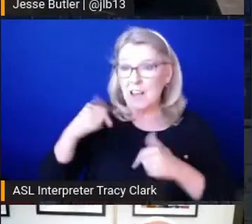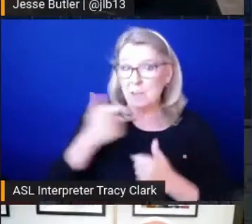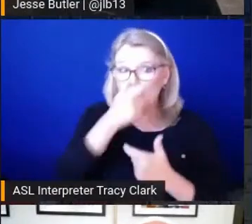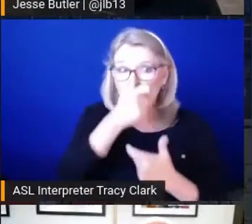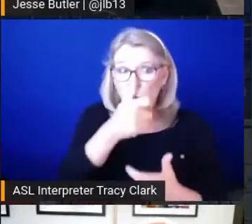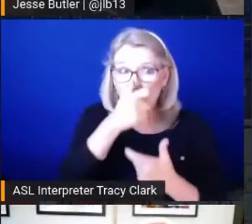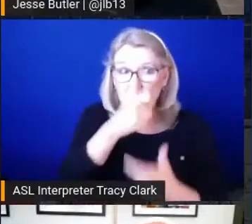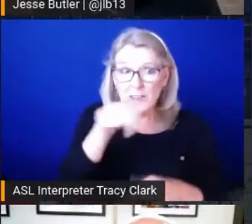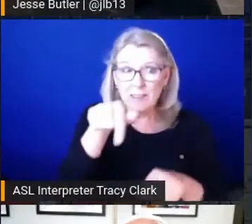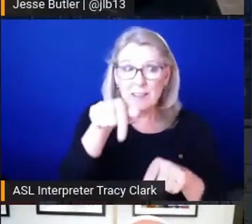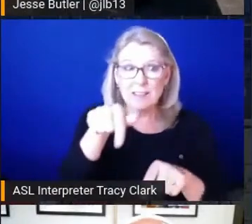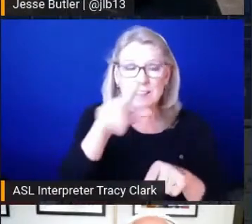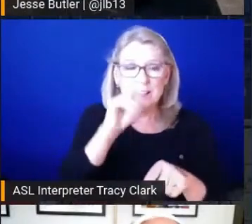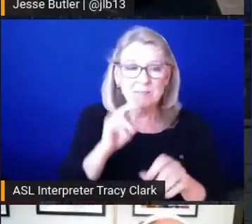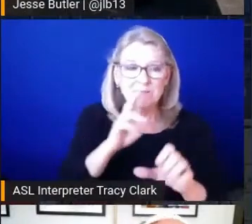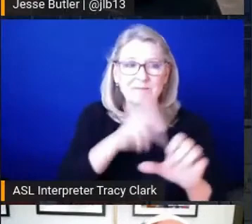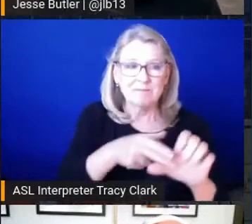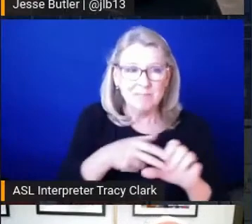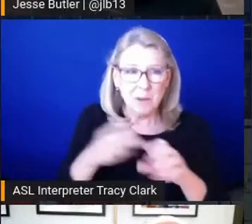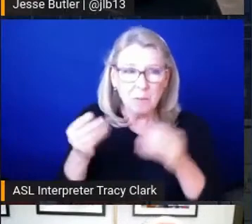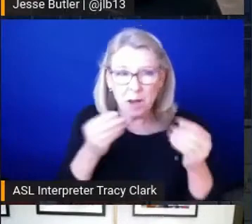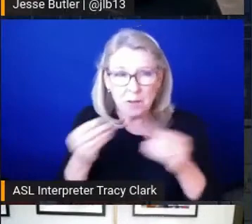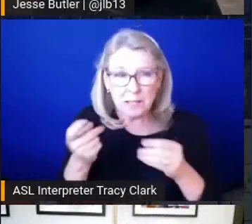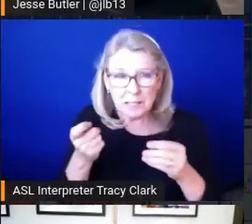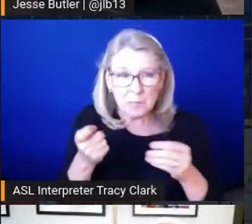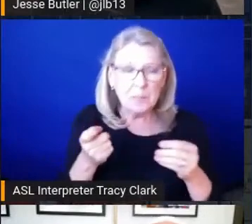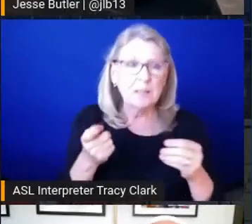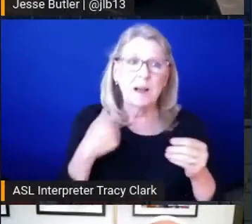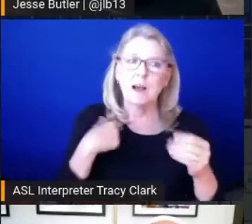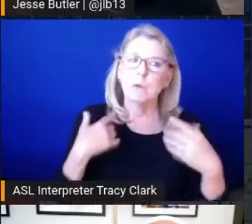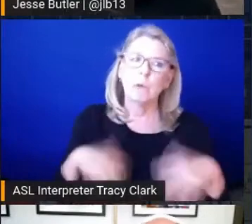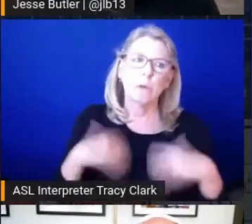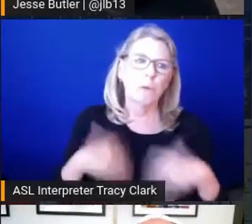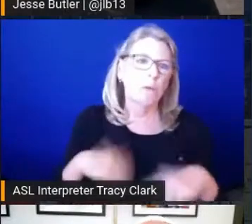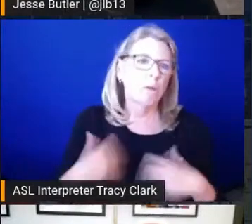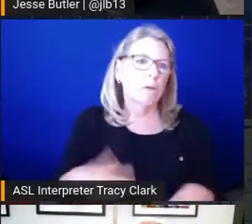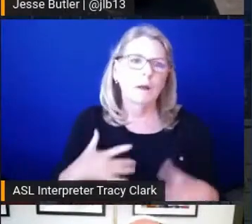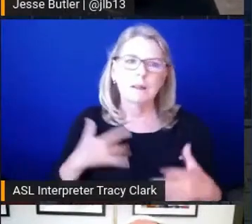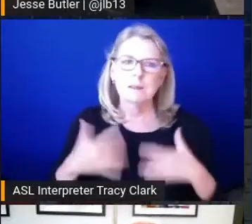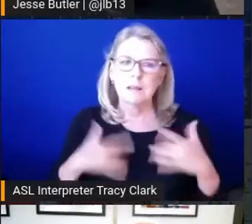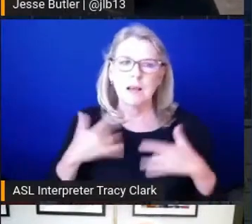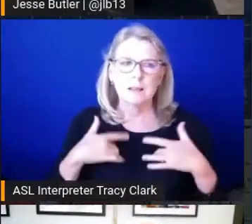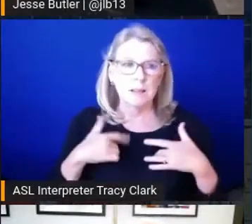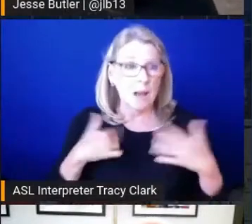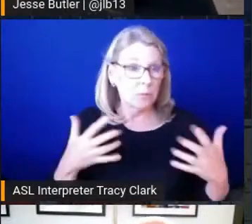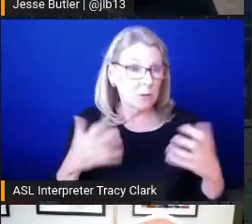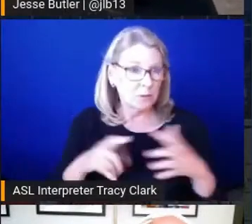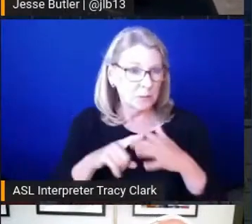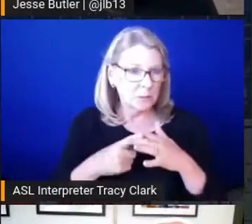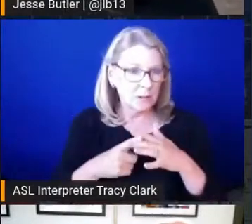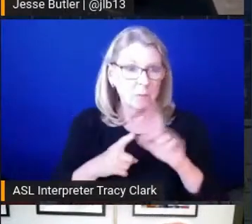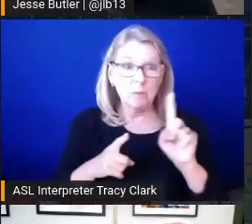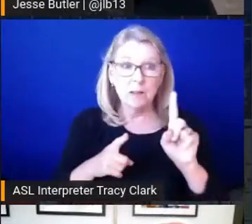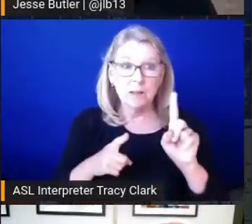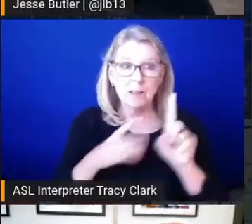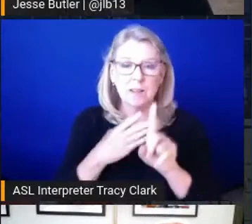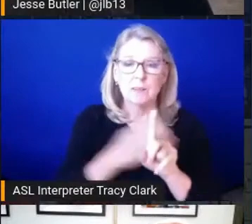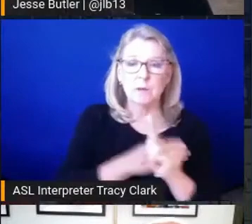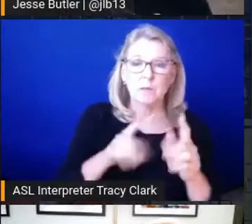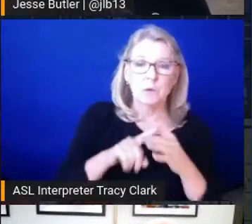moderating for a time. So I'm super excited about this. Let me get started. But before we get started, I did want